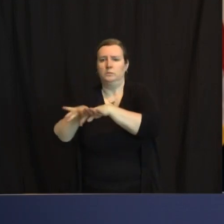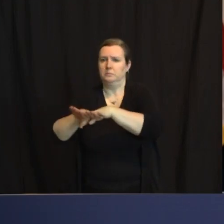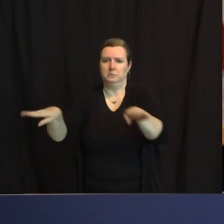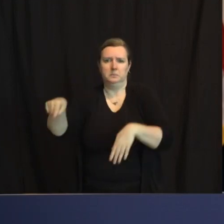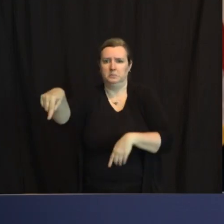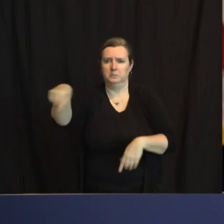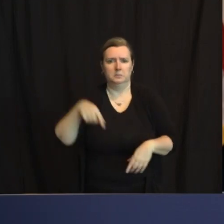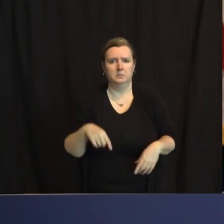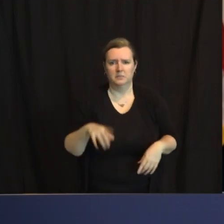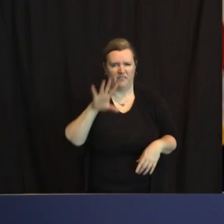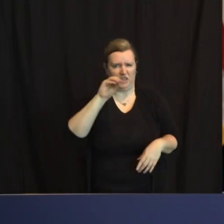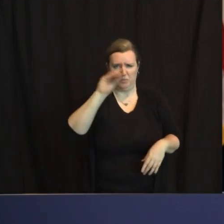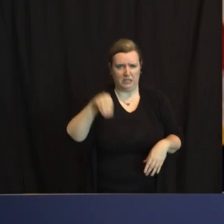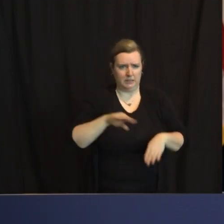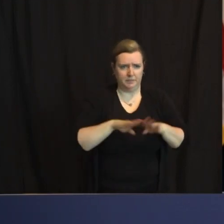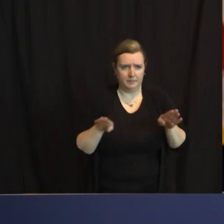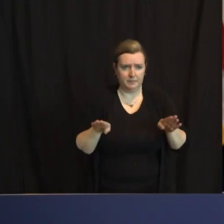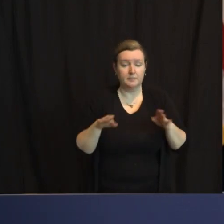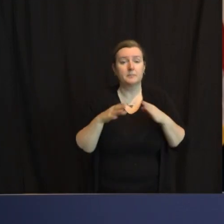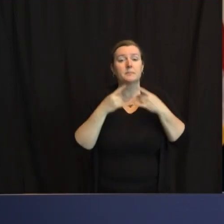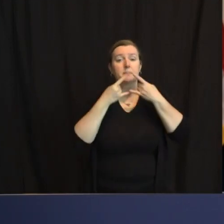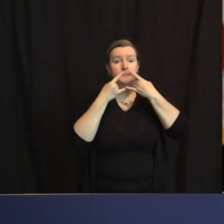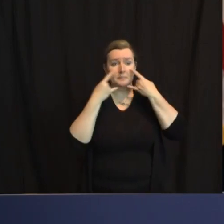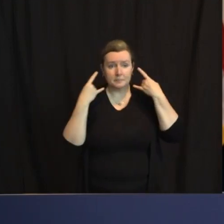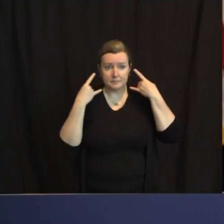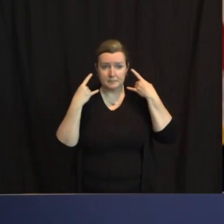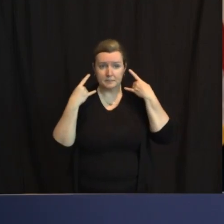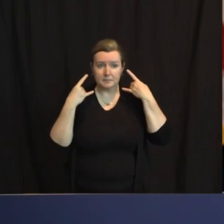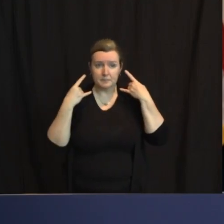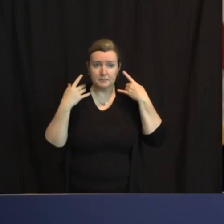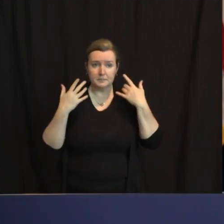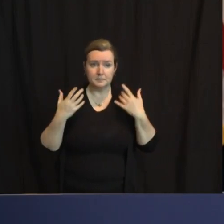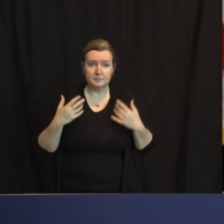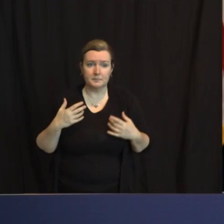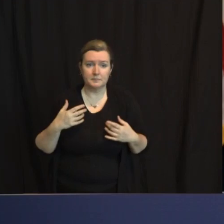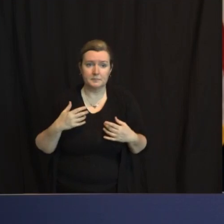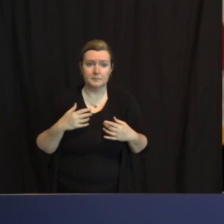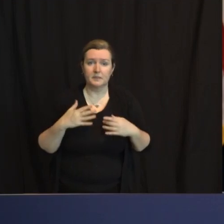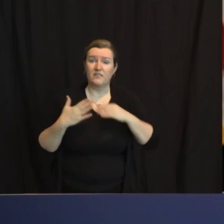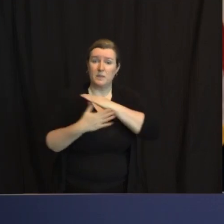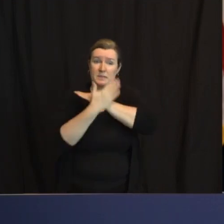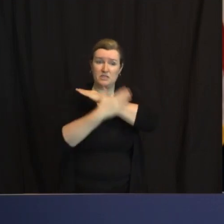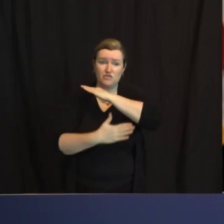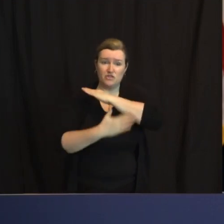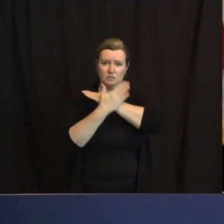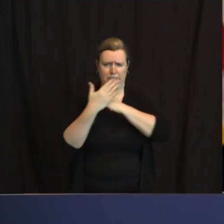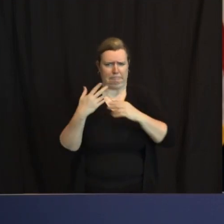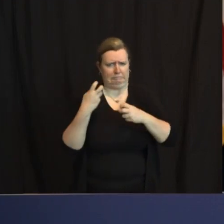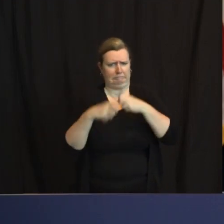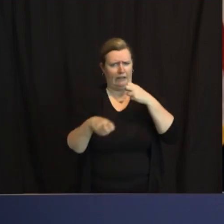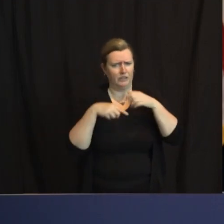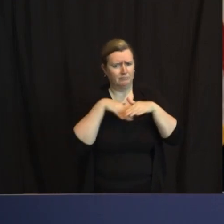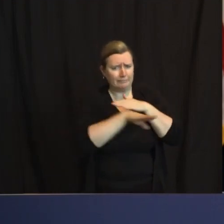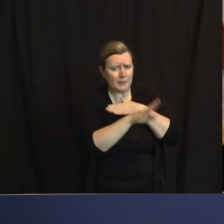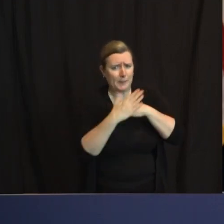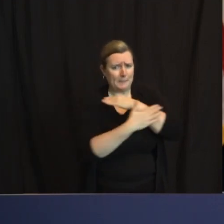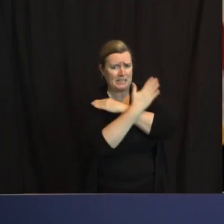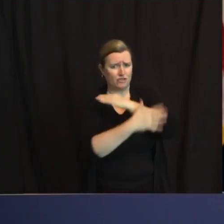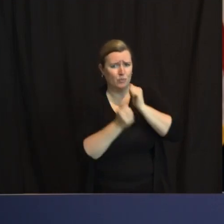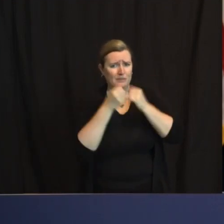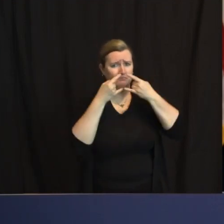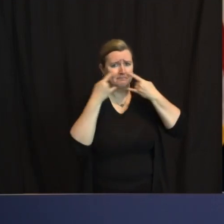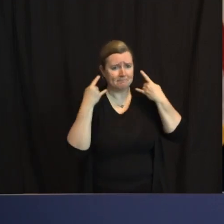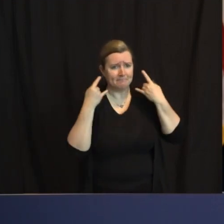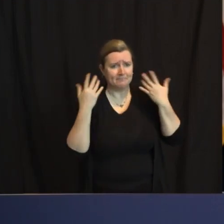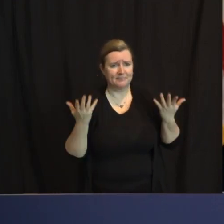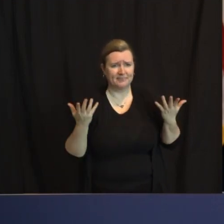face coverings are going to be an even bigger challenge on a beach, which I accept. So that's something, I